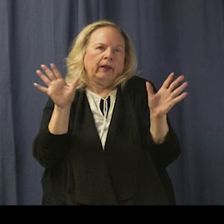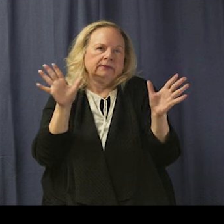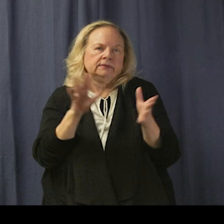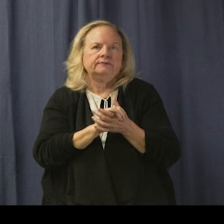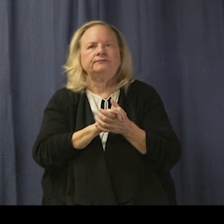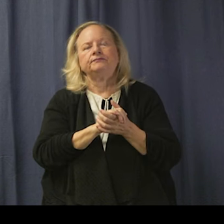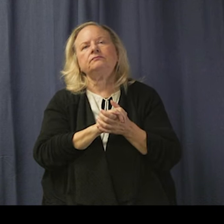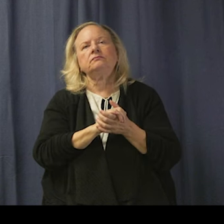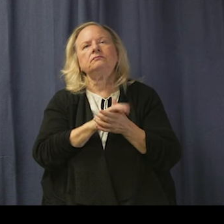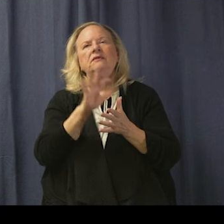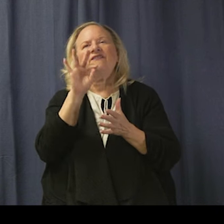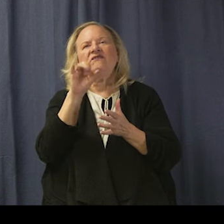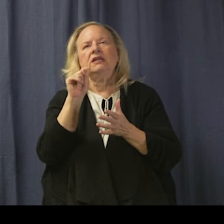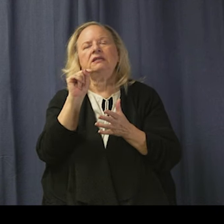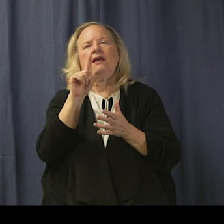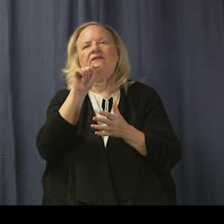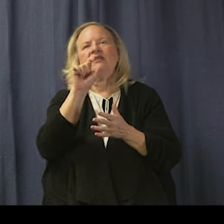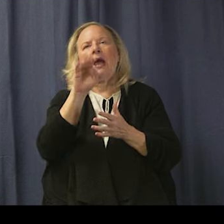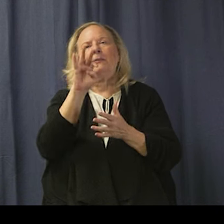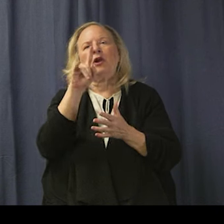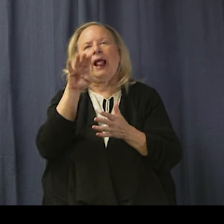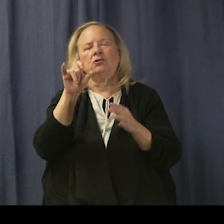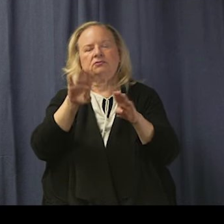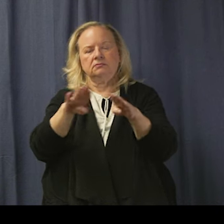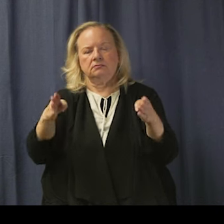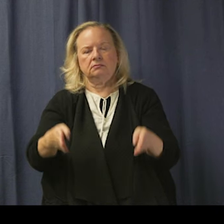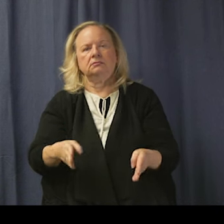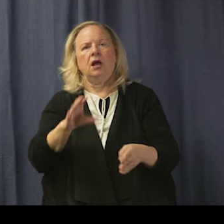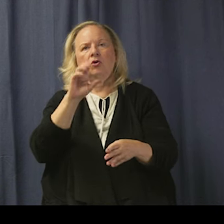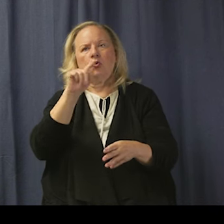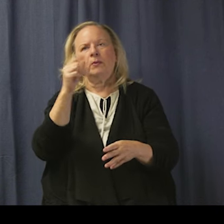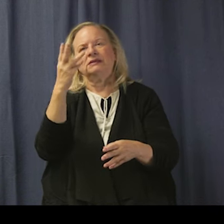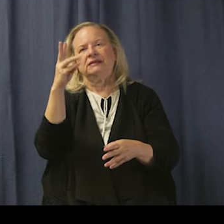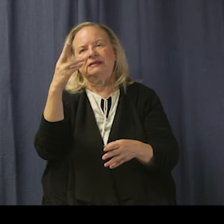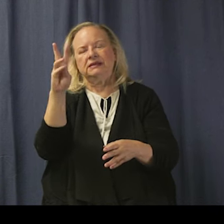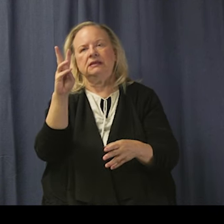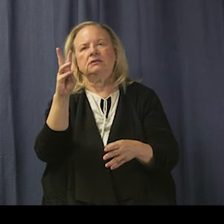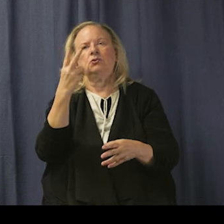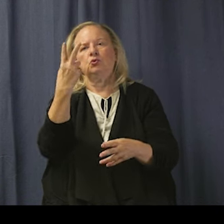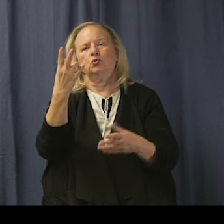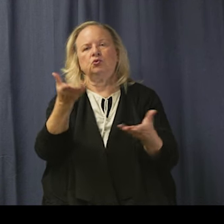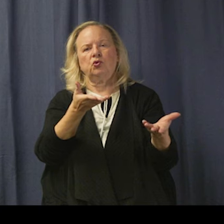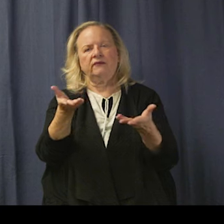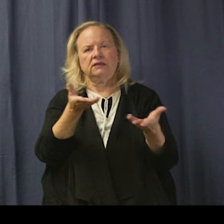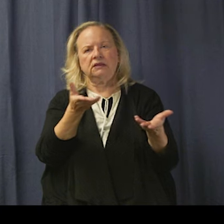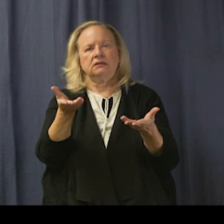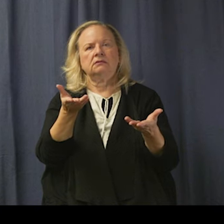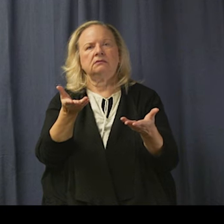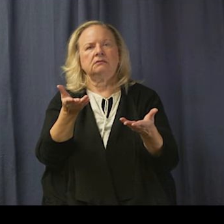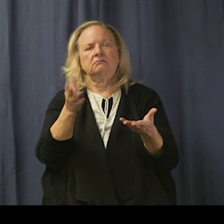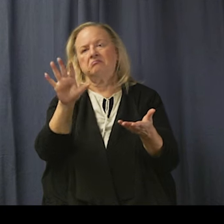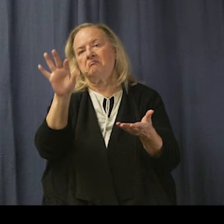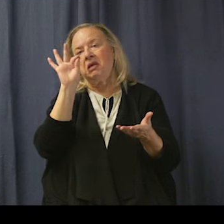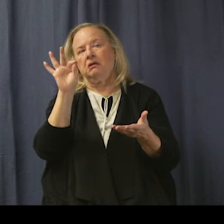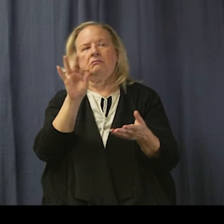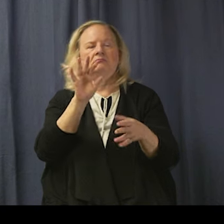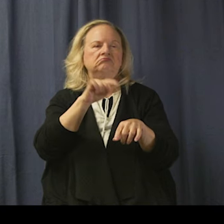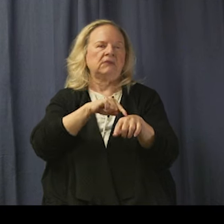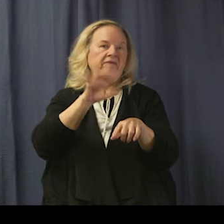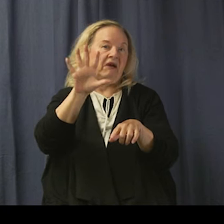week, the Feast of Tabernacles is Wednesday night, October 16th. Two services, pick your fun, 5 and